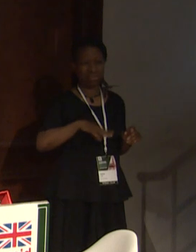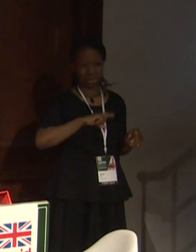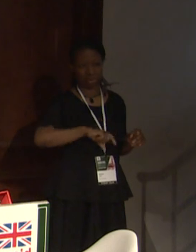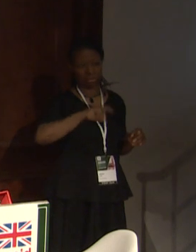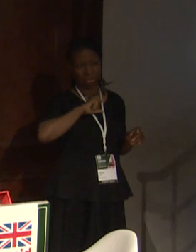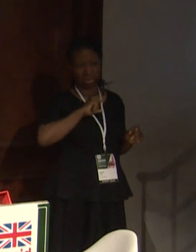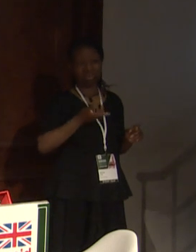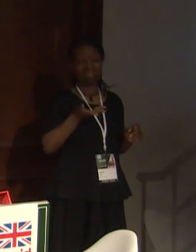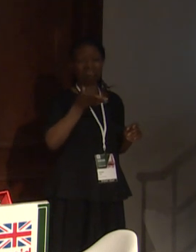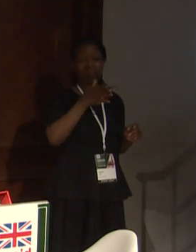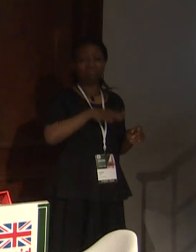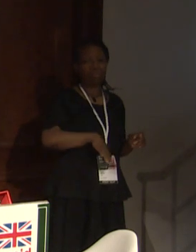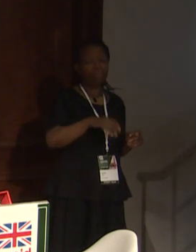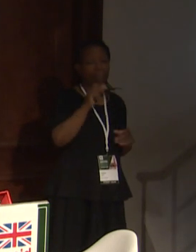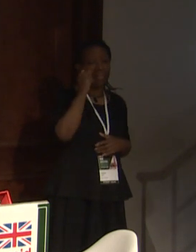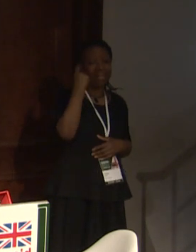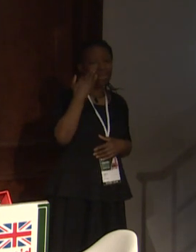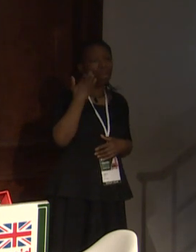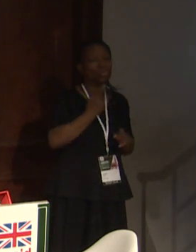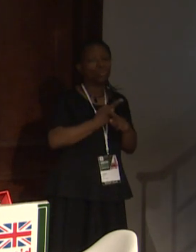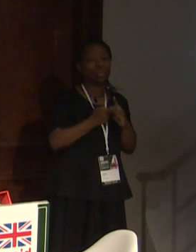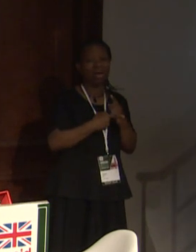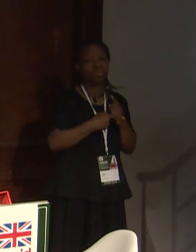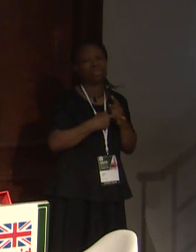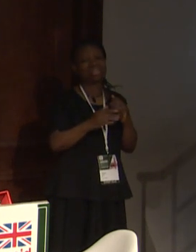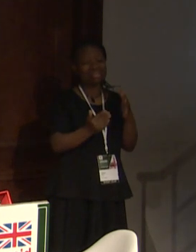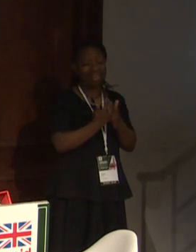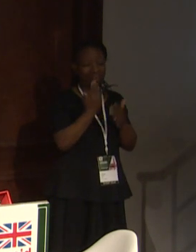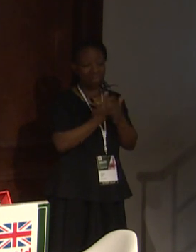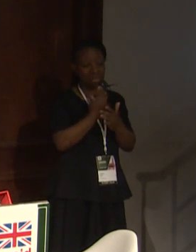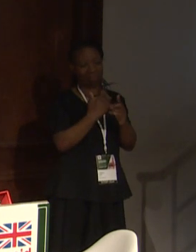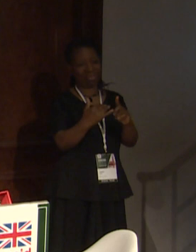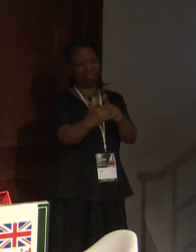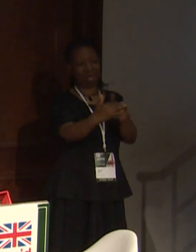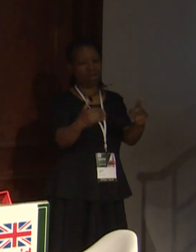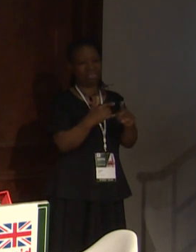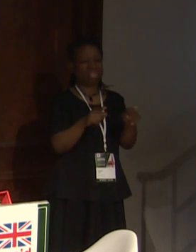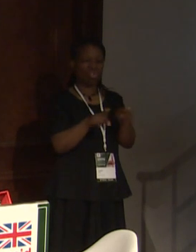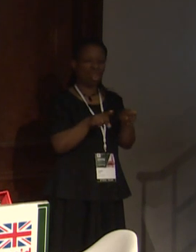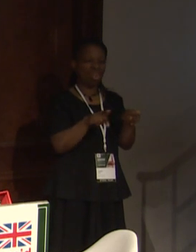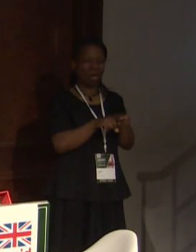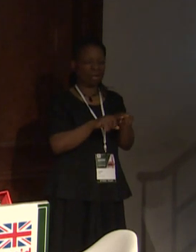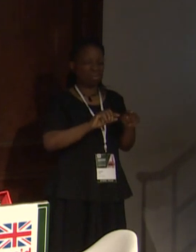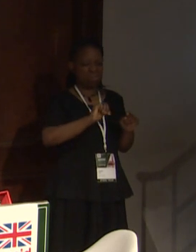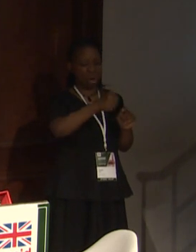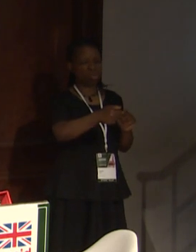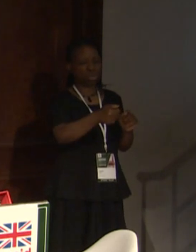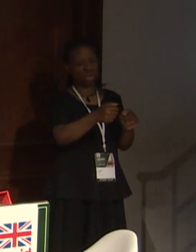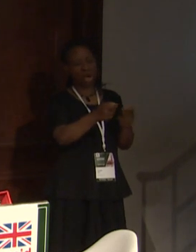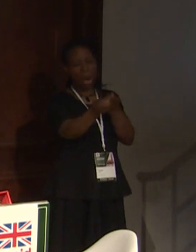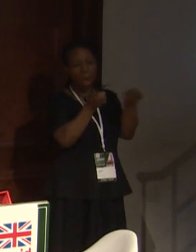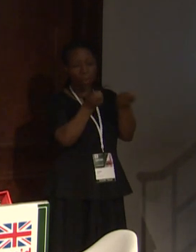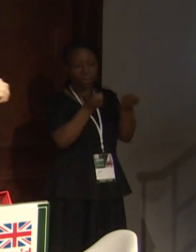the idea that when we talk about sustainable development of the environment, this is not some post-colonial attempt by countries like